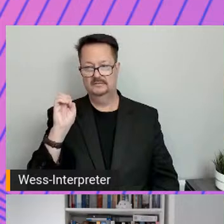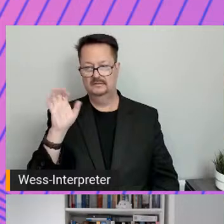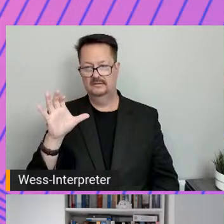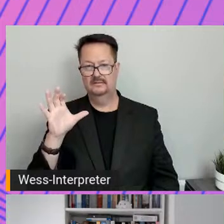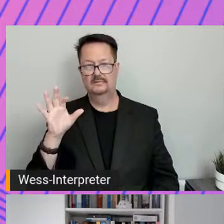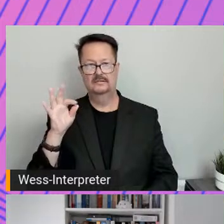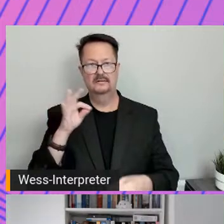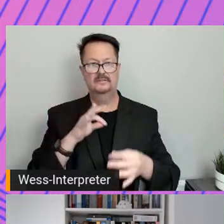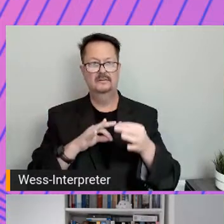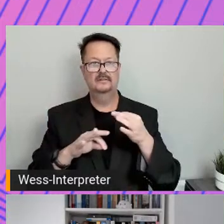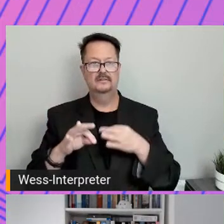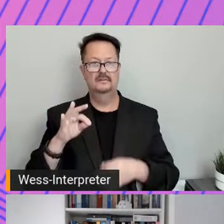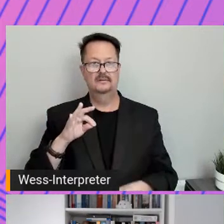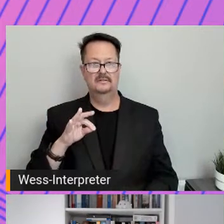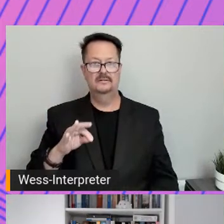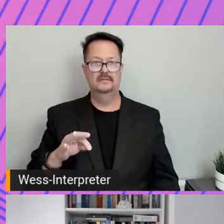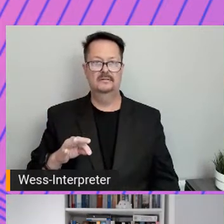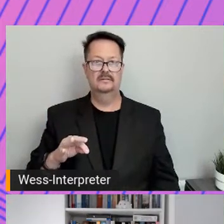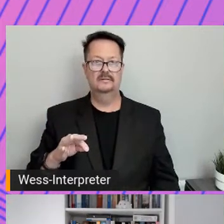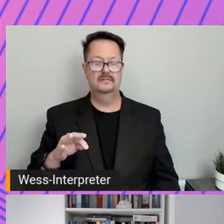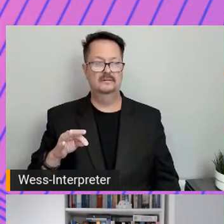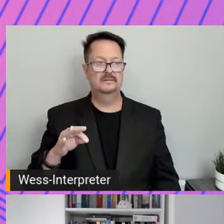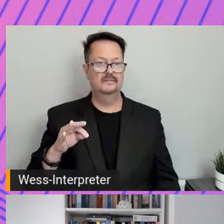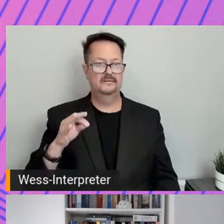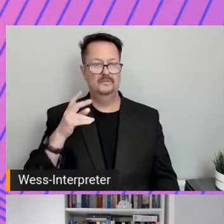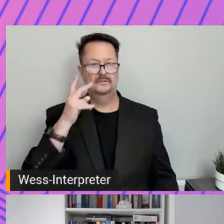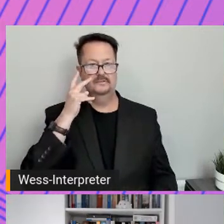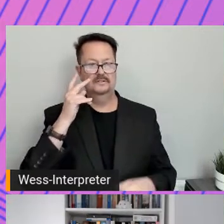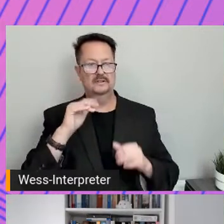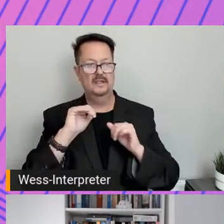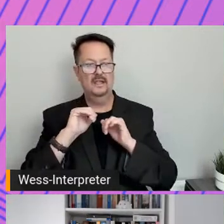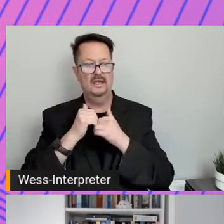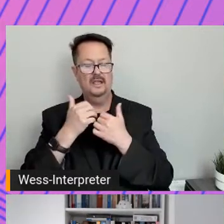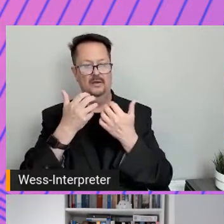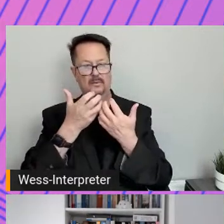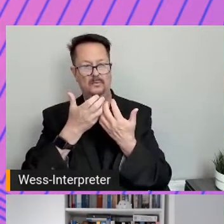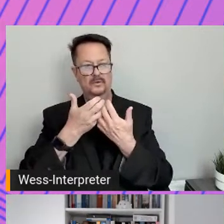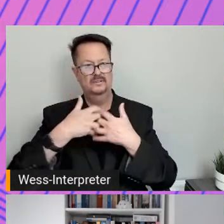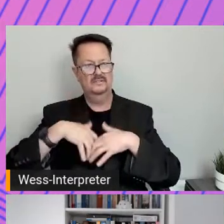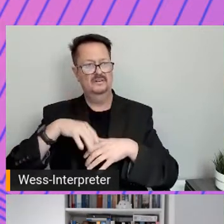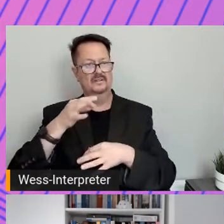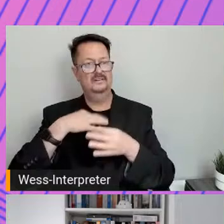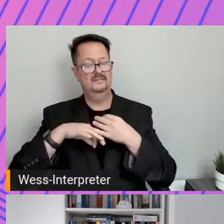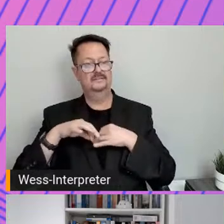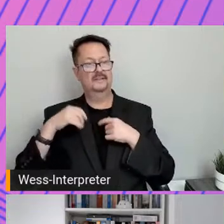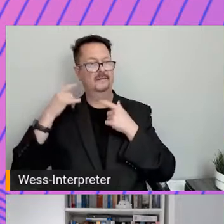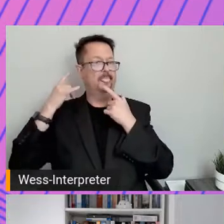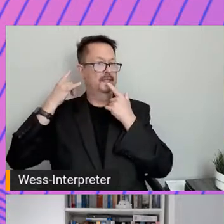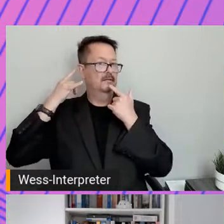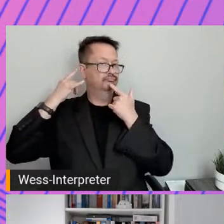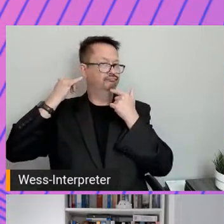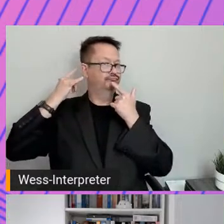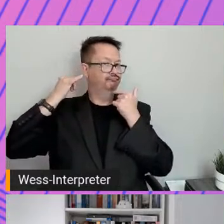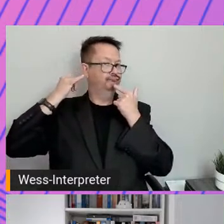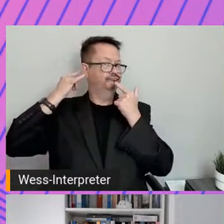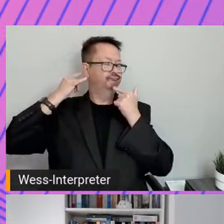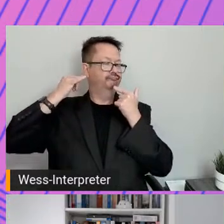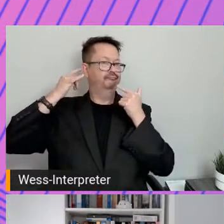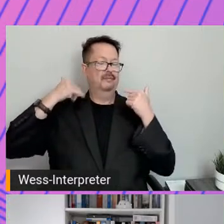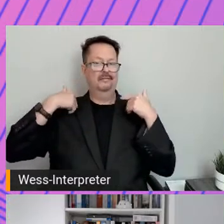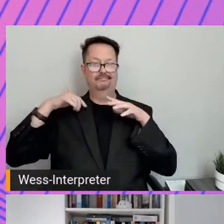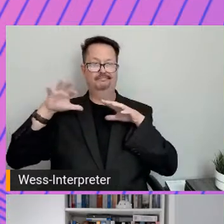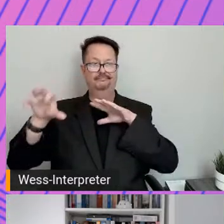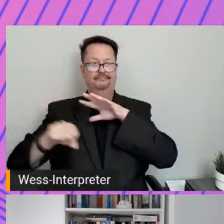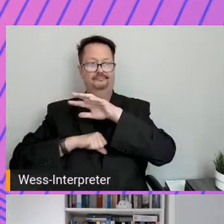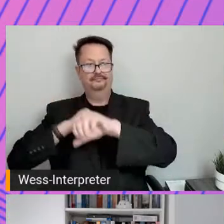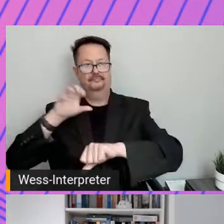staggered flow. So if we look at how this works out, instead of doing nothing while I'm waiting, I'm instead grabbing another event, like